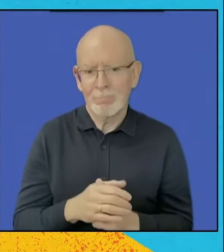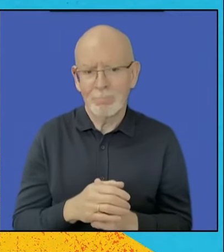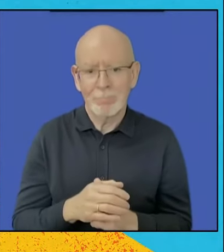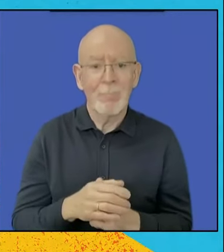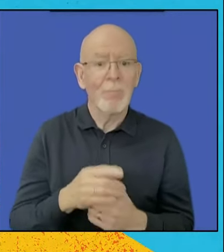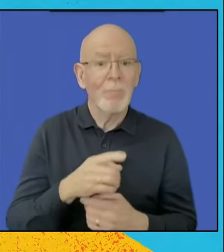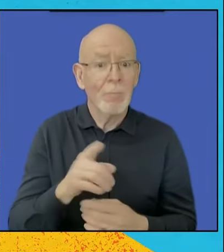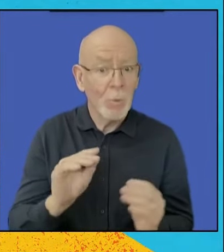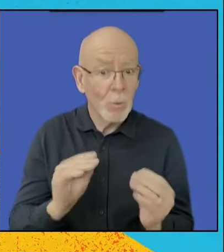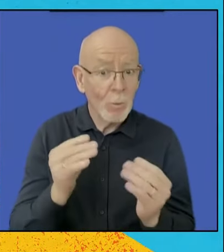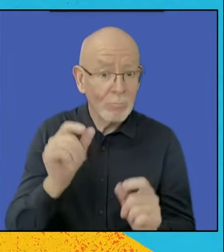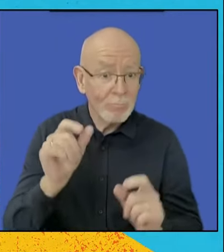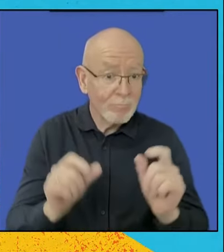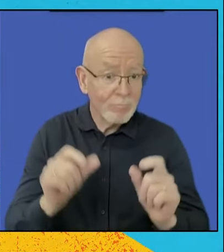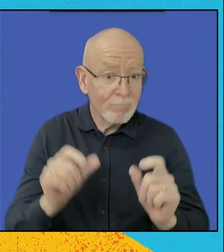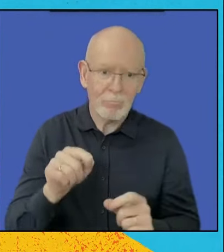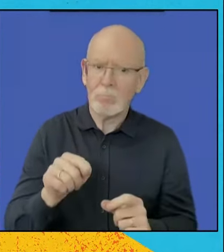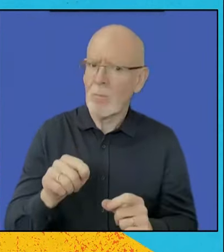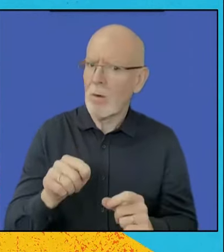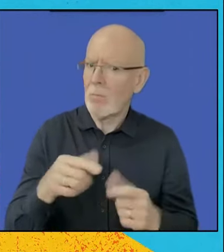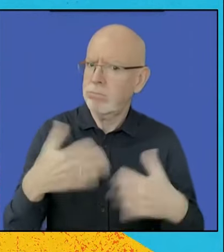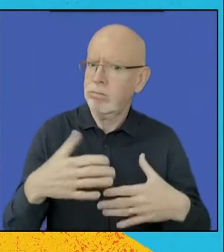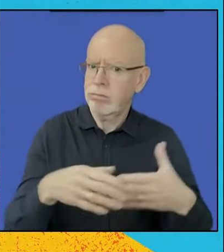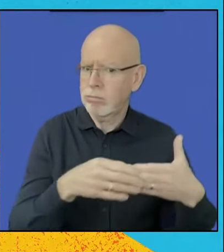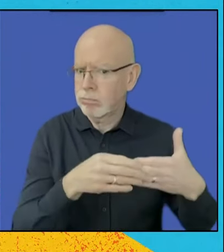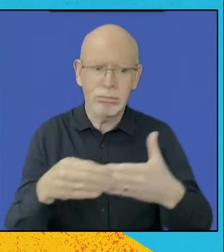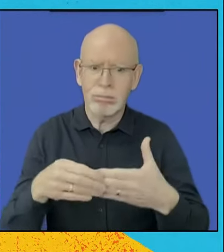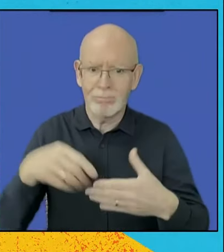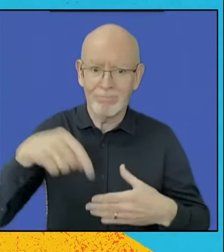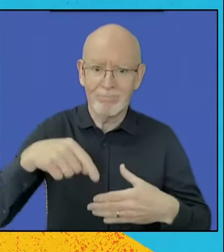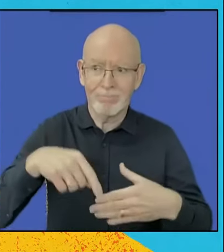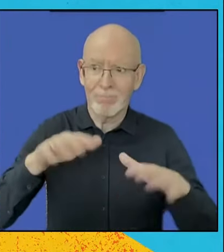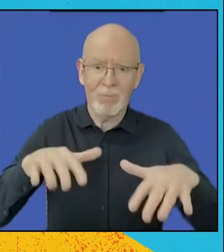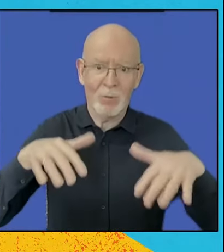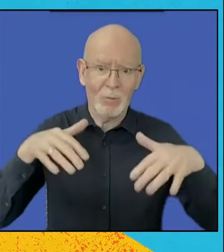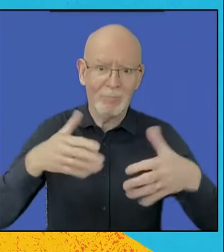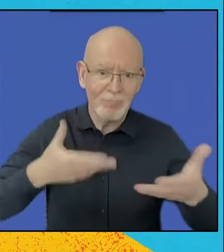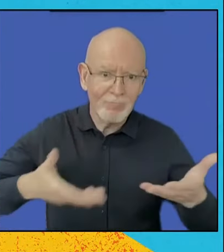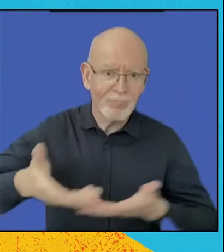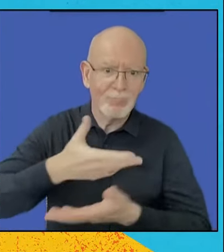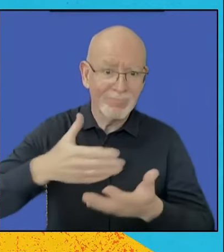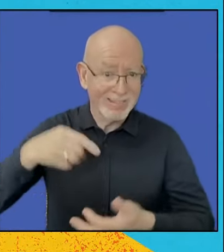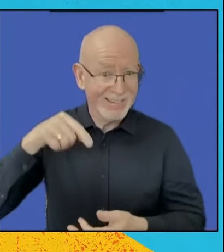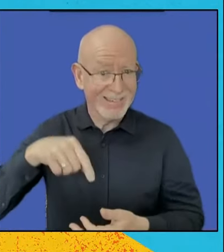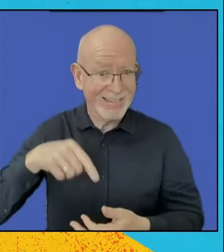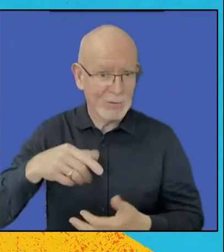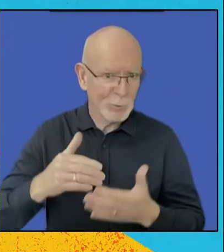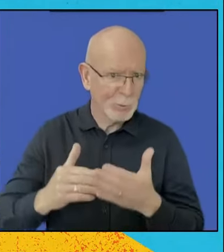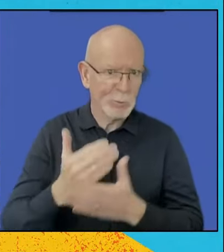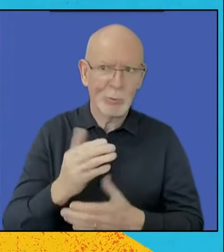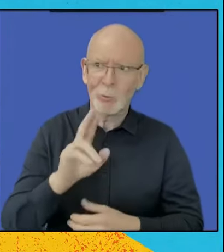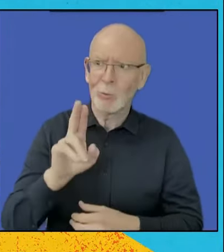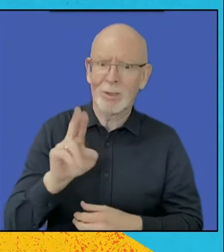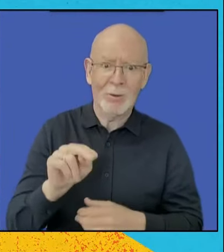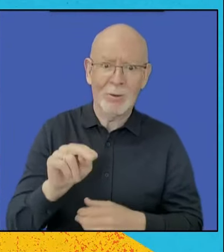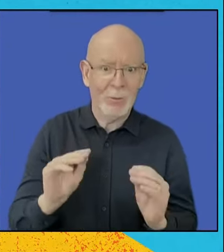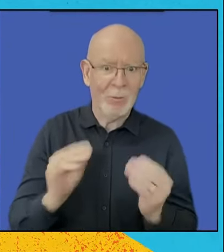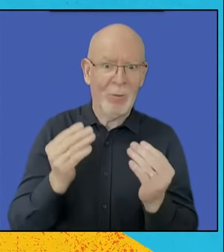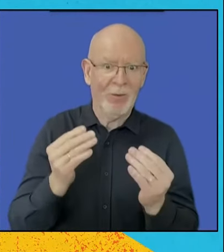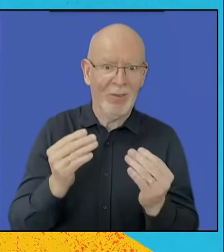be fully operational this year. And it's at the heart of the UN policy brief launched last week on meaningful youth